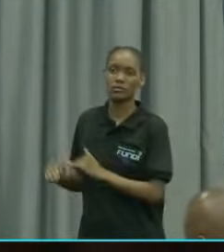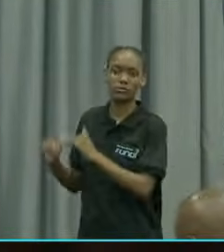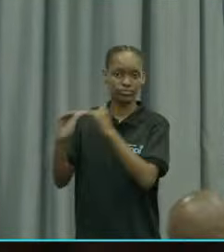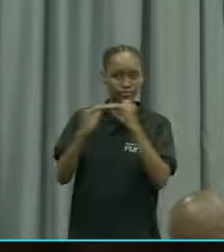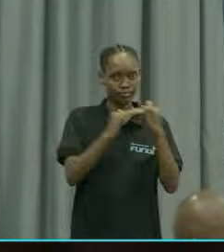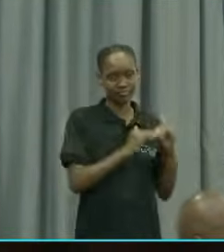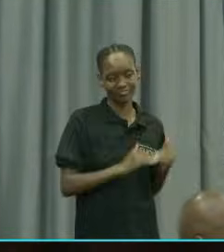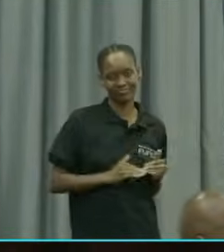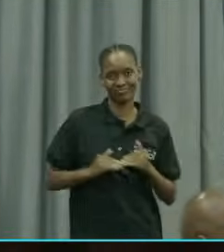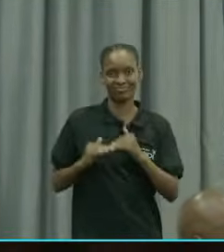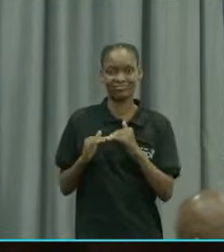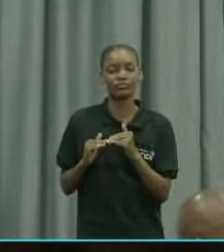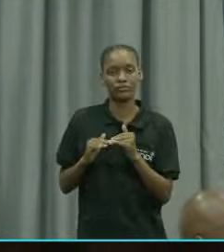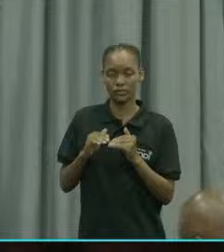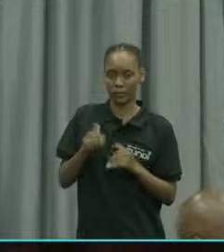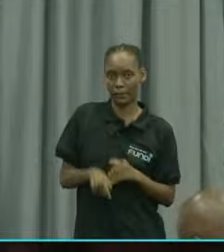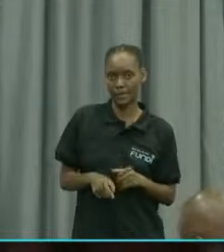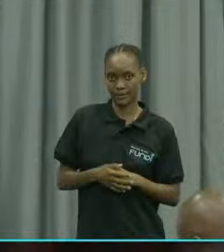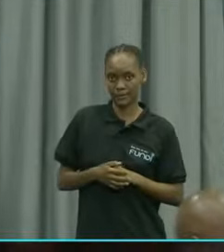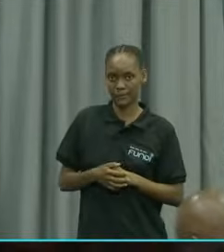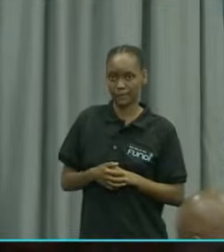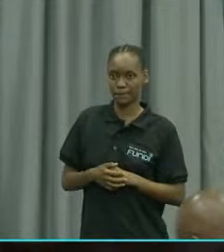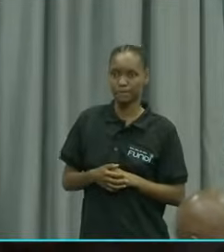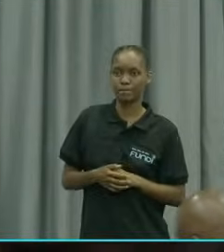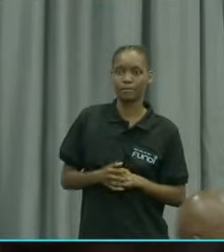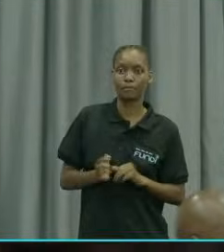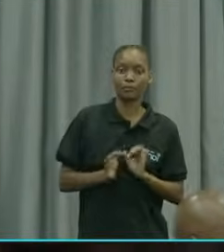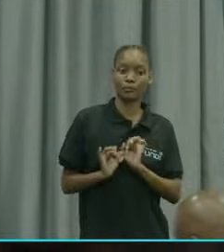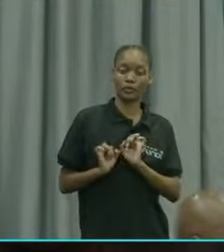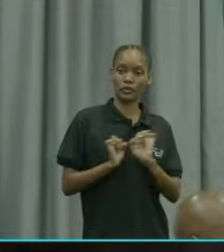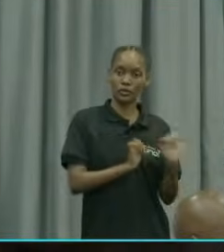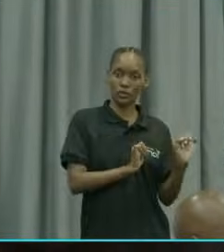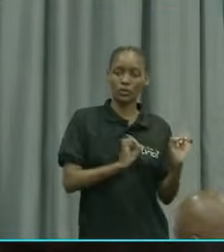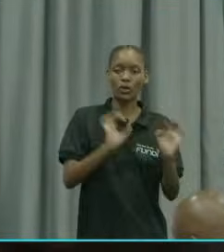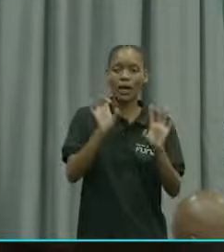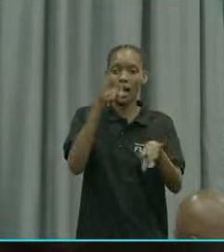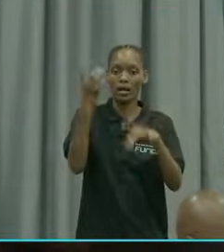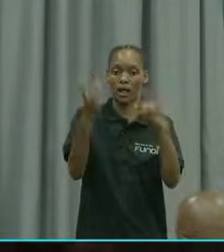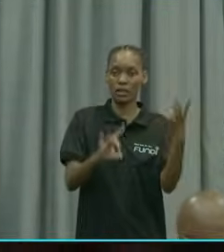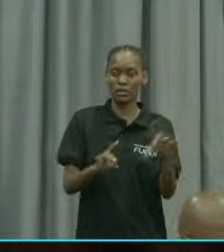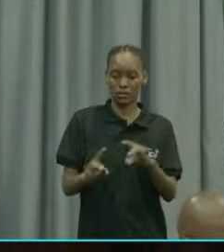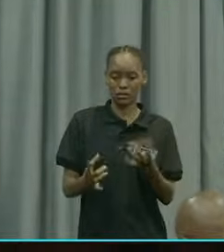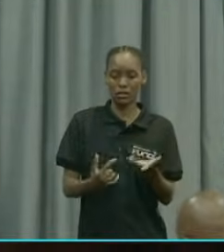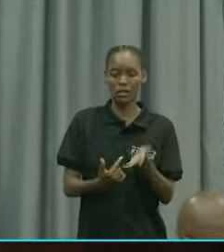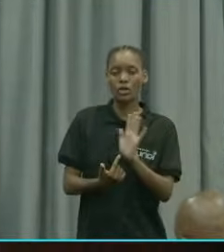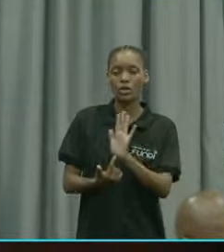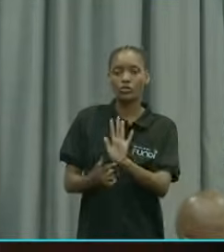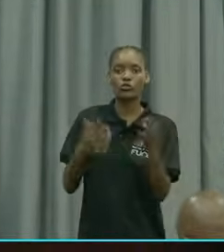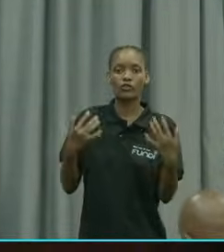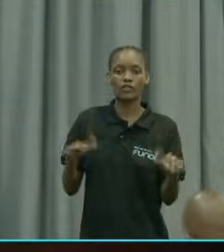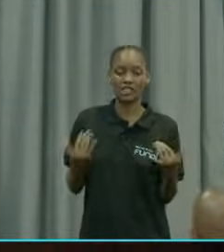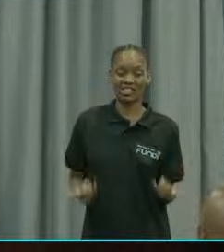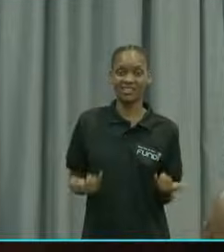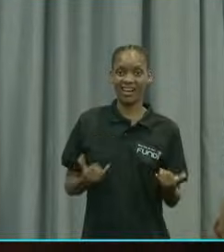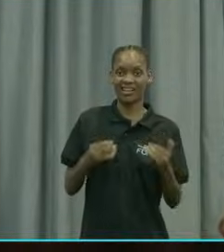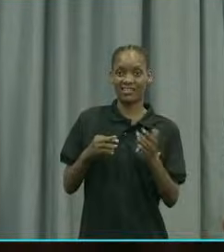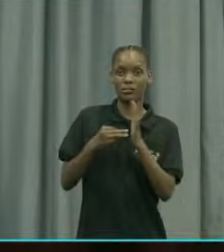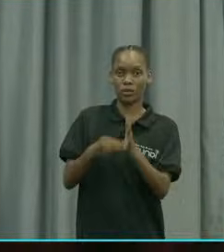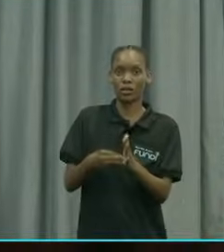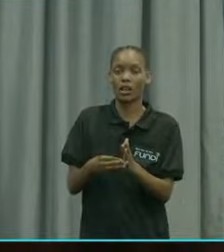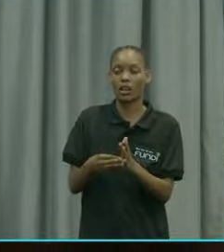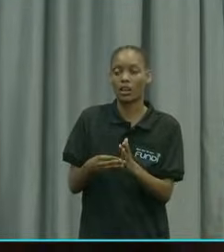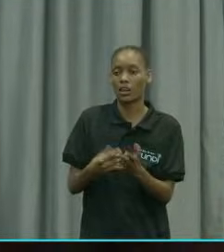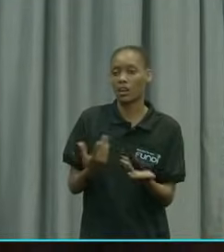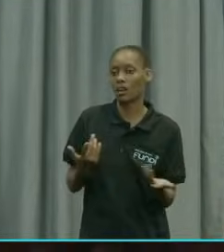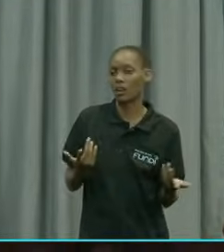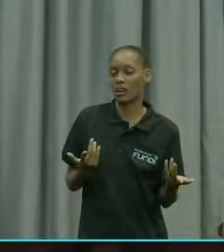And in terms of like your analysis showed, the current model doesn't even